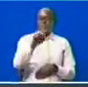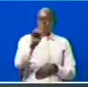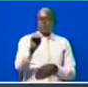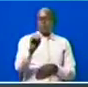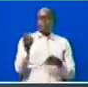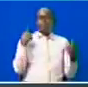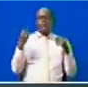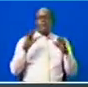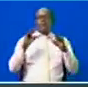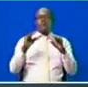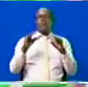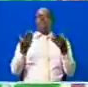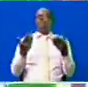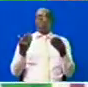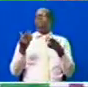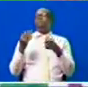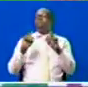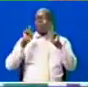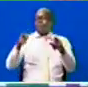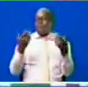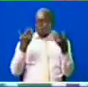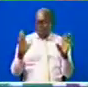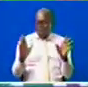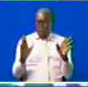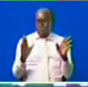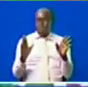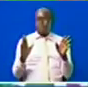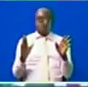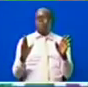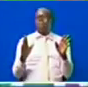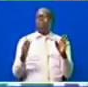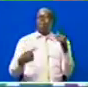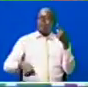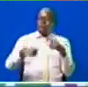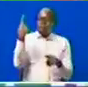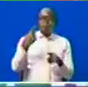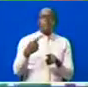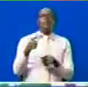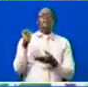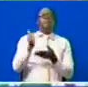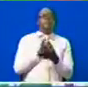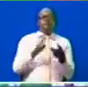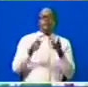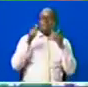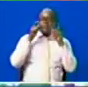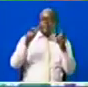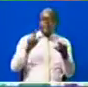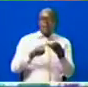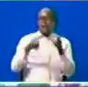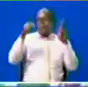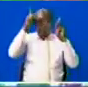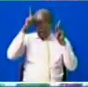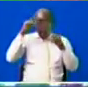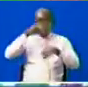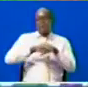Okoth and the coach of the month award. Zoo won against Postal Rangers, Tusker and Kakamega Homeboys while getting points off